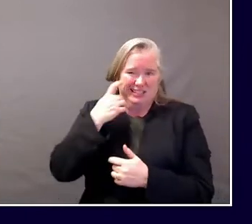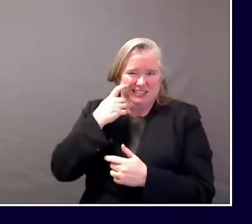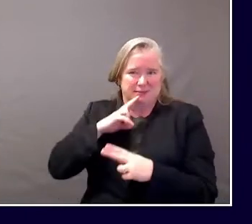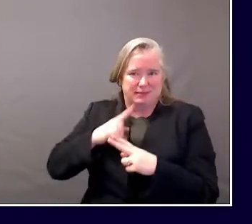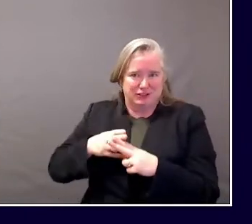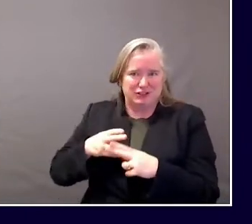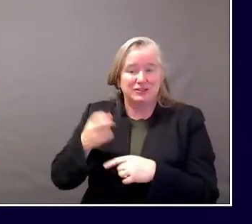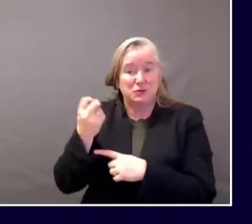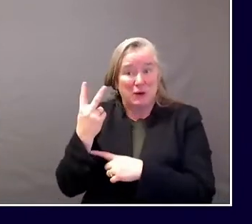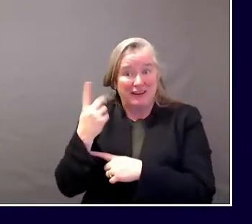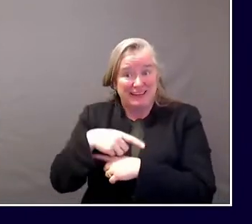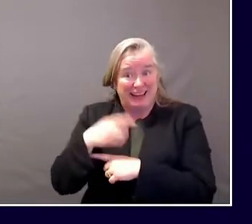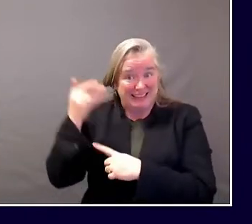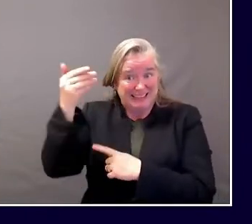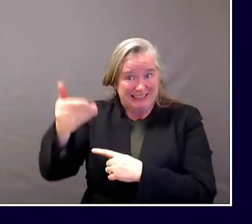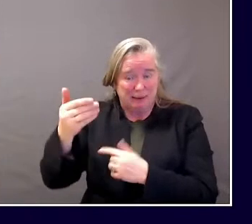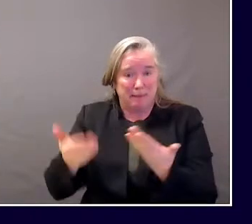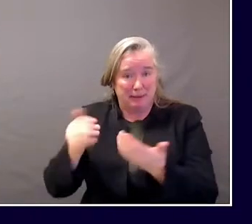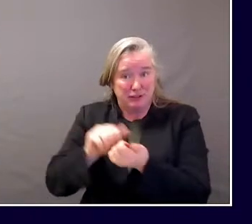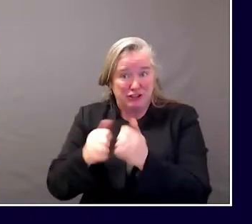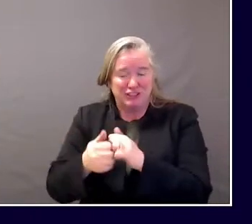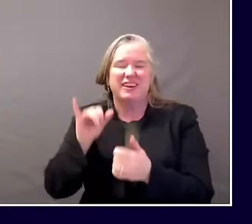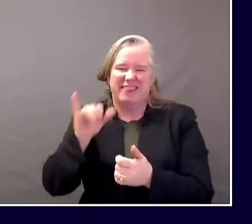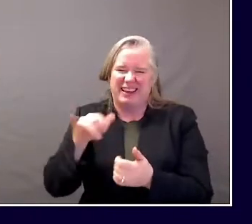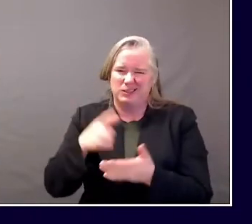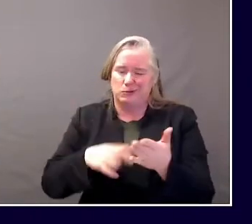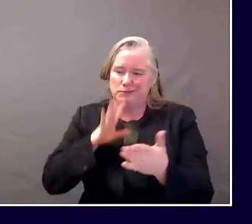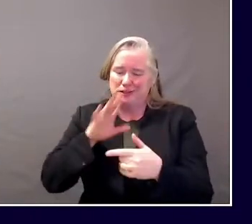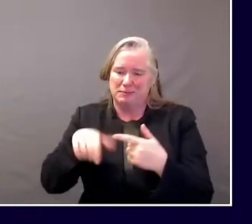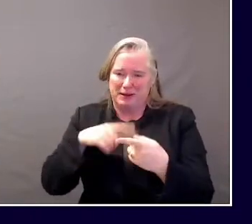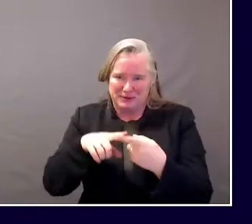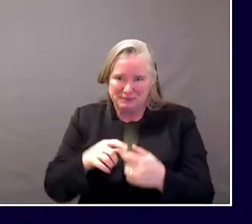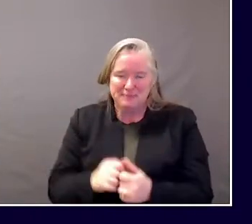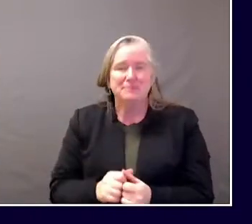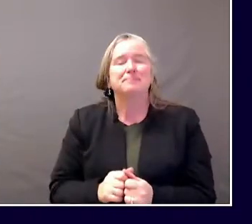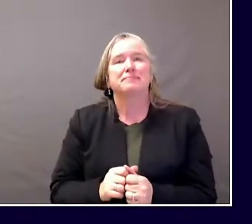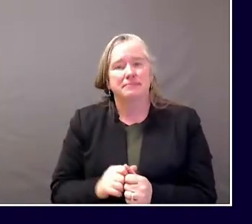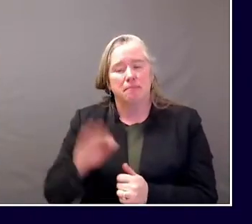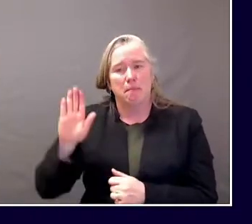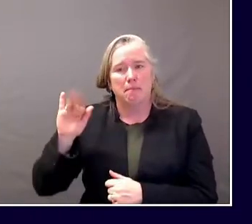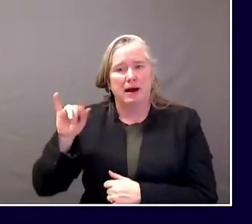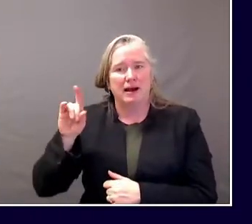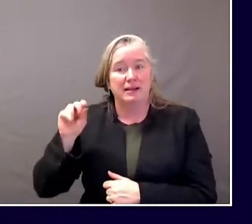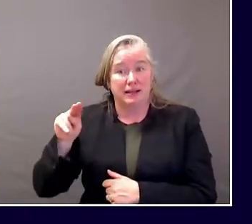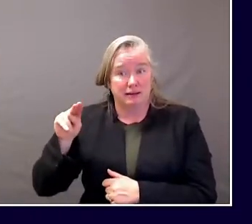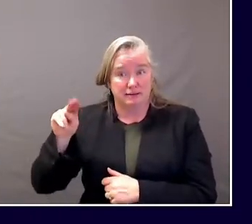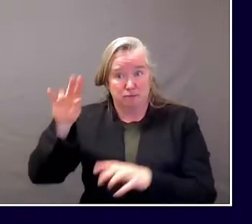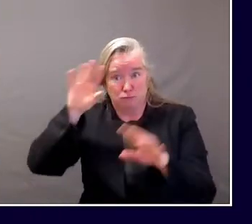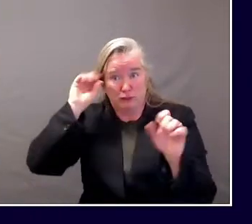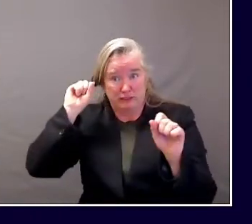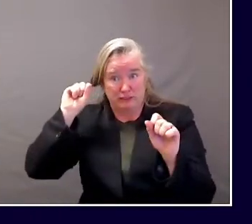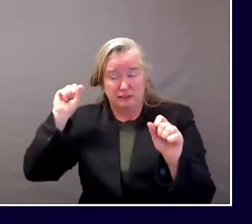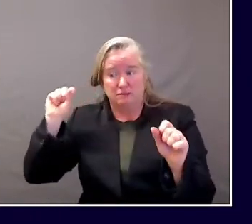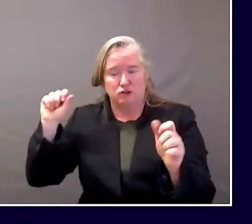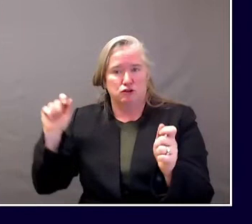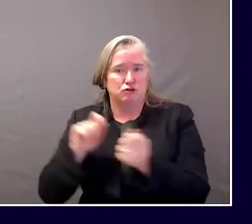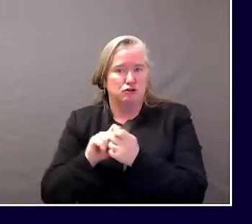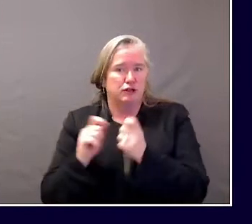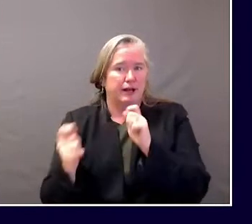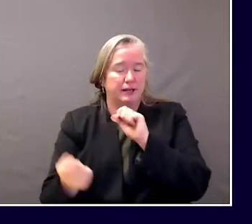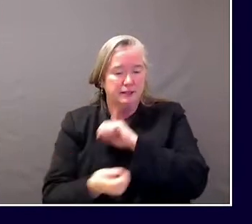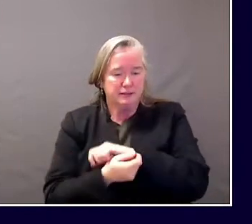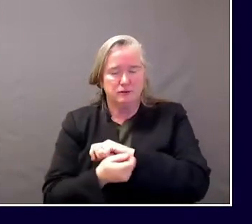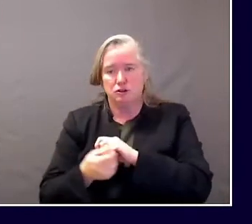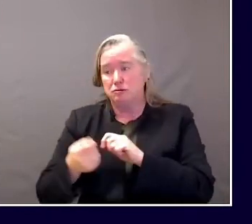days. That was what I was referencing there. You know, Amy, with the incoming administration has not officially released